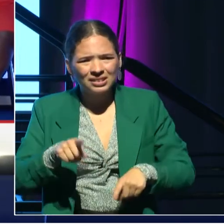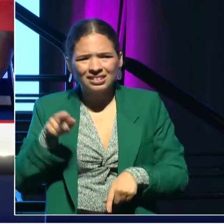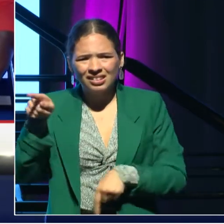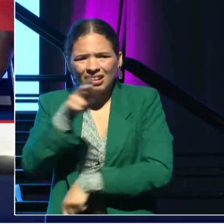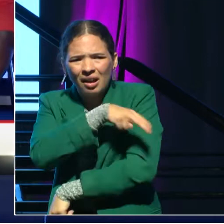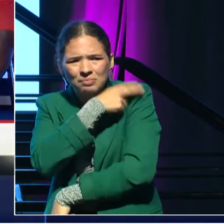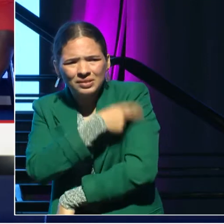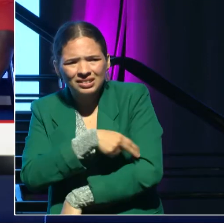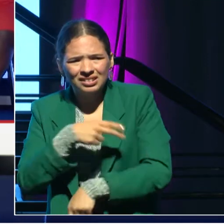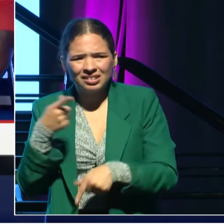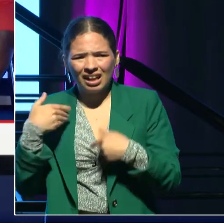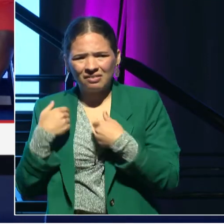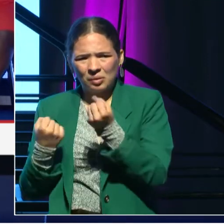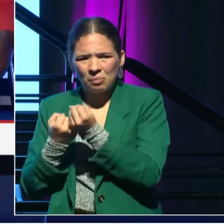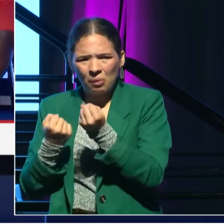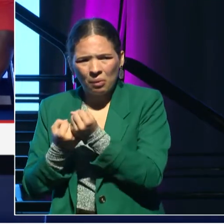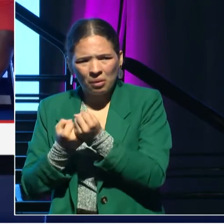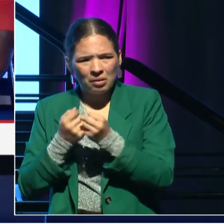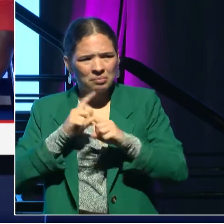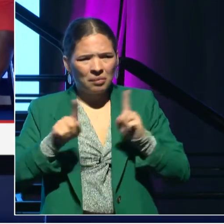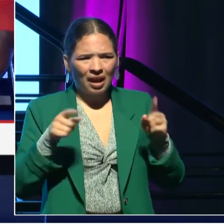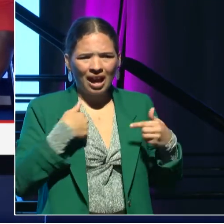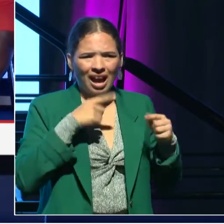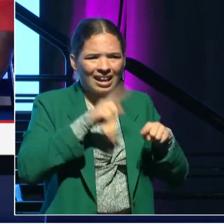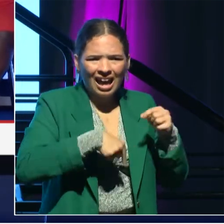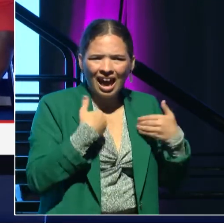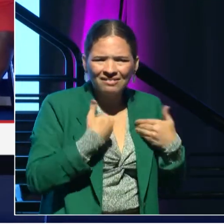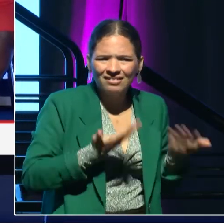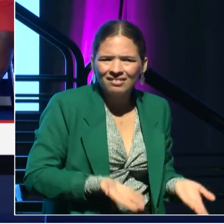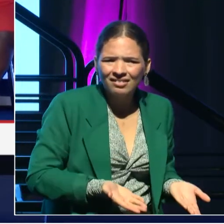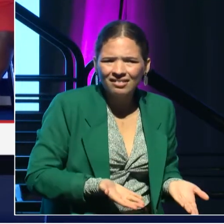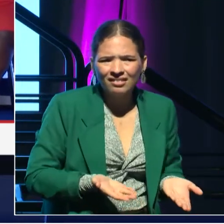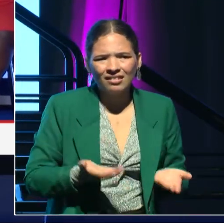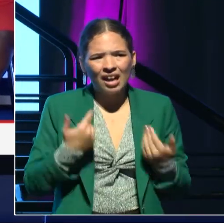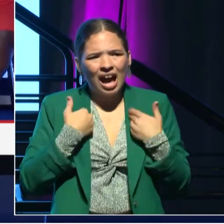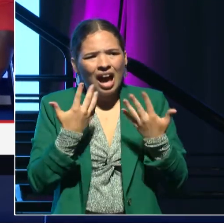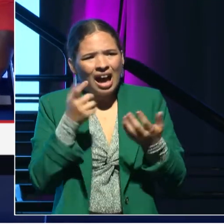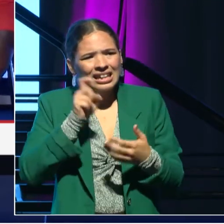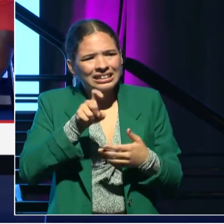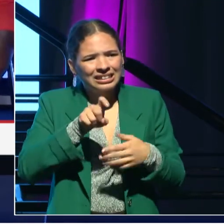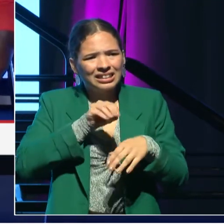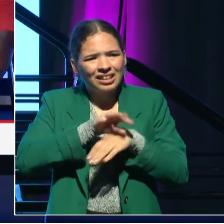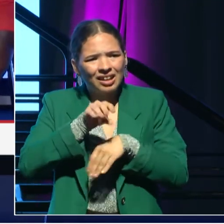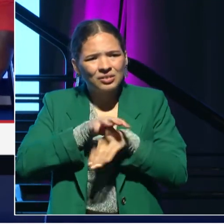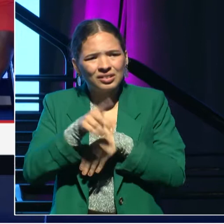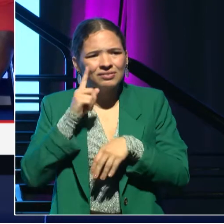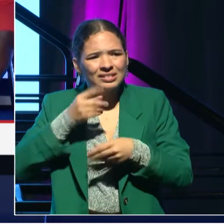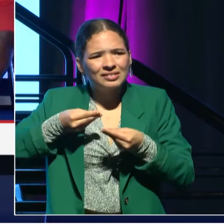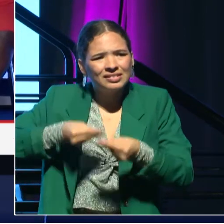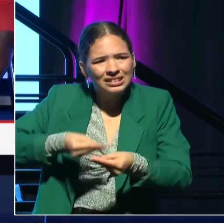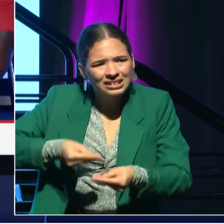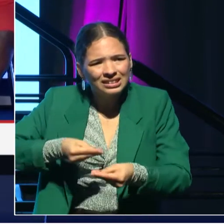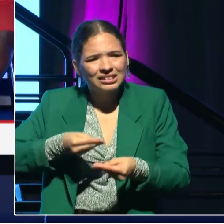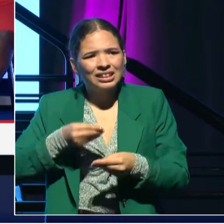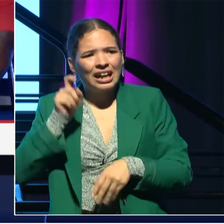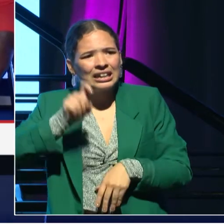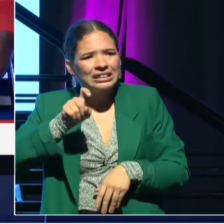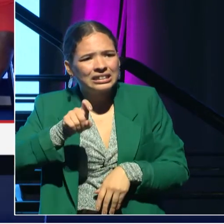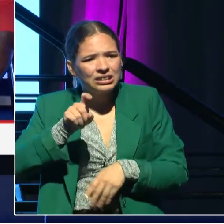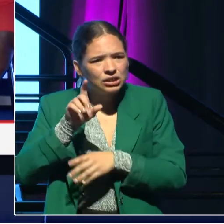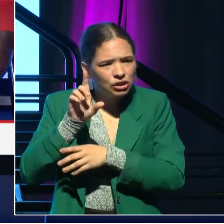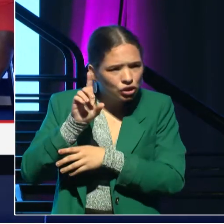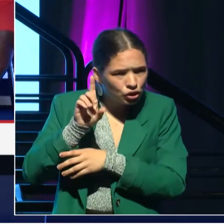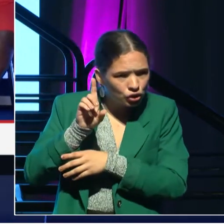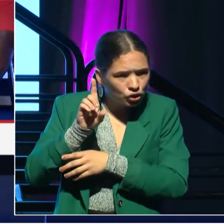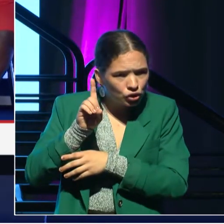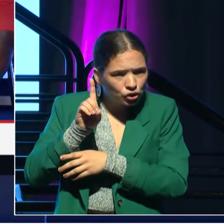to have support people. I'm not able to have support people, lactation consultants, doulas in the postpartum space, all of these resources that are critical